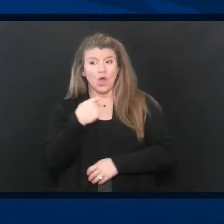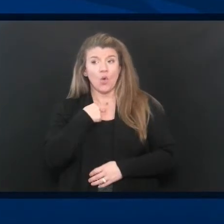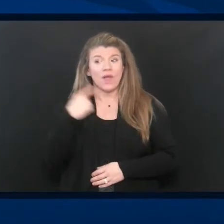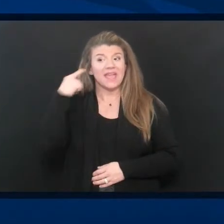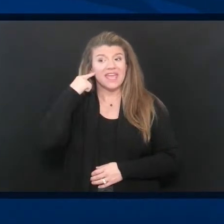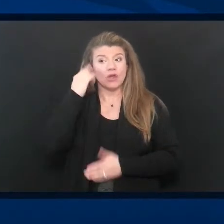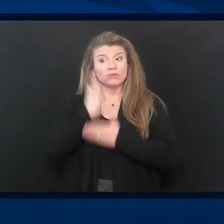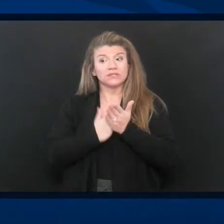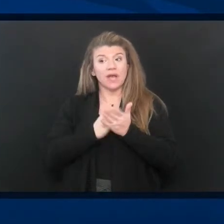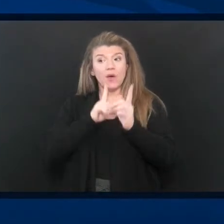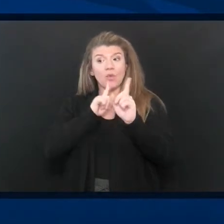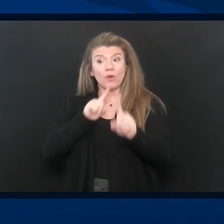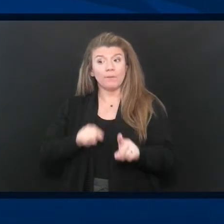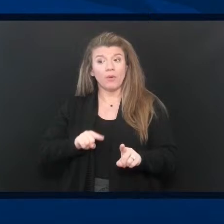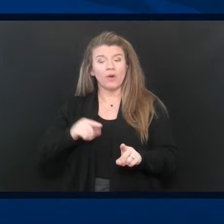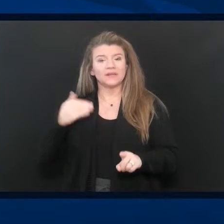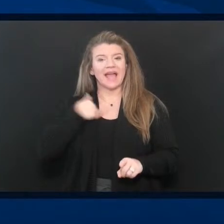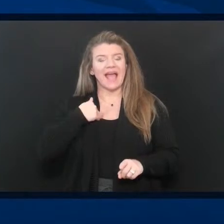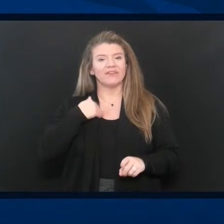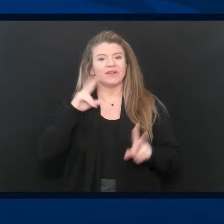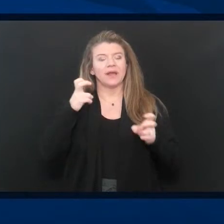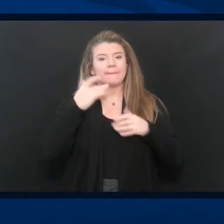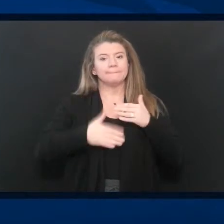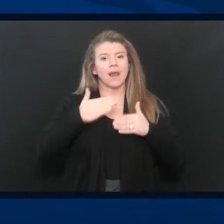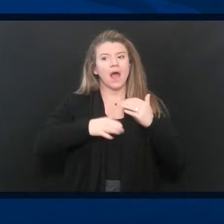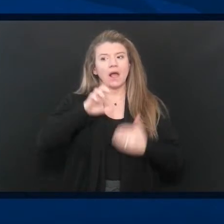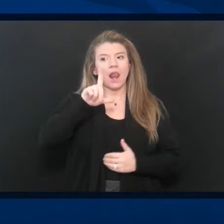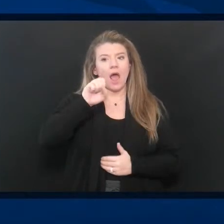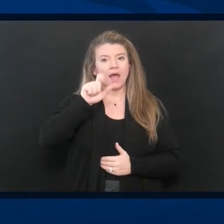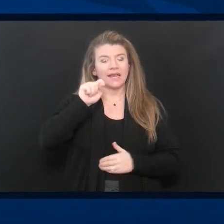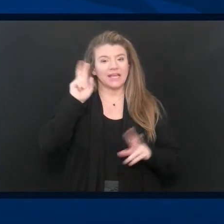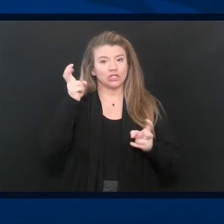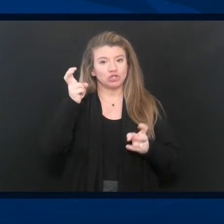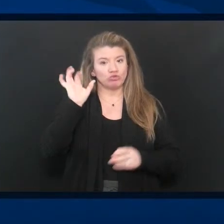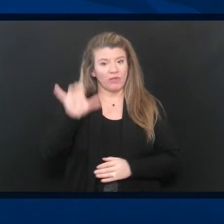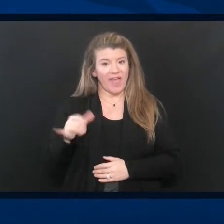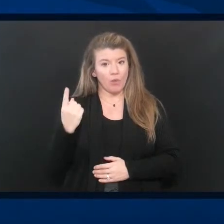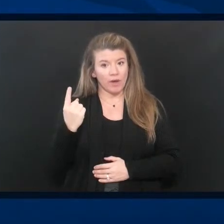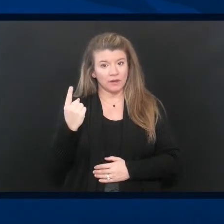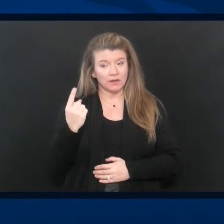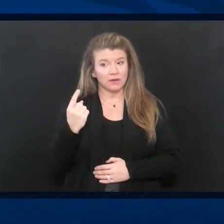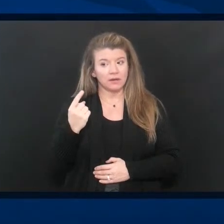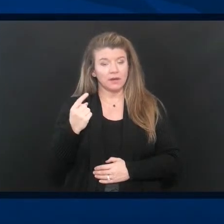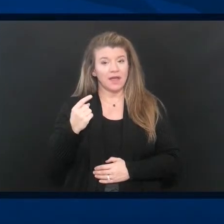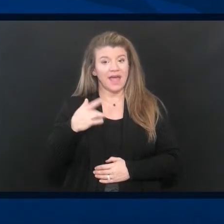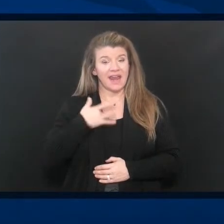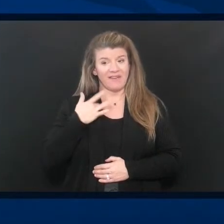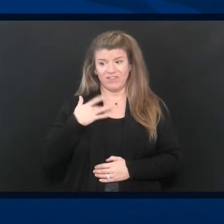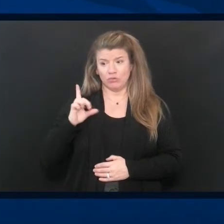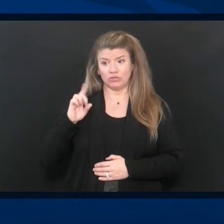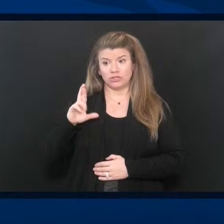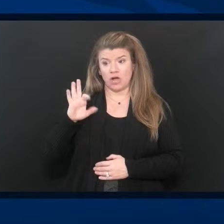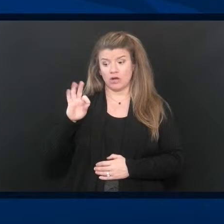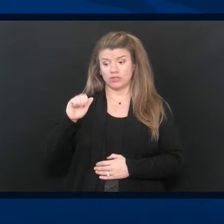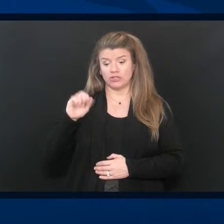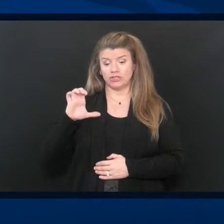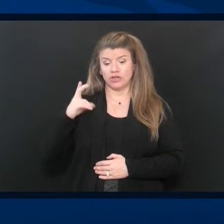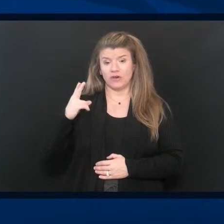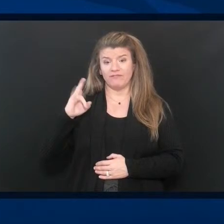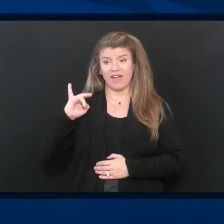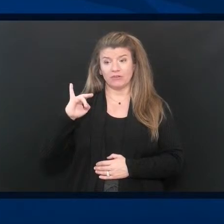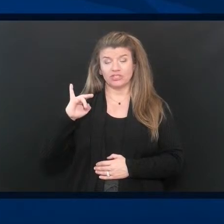reports that there are blood clotting issues with that one. And I think Dr. Fauci has come out and said, well, we really don't